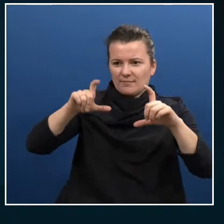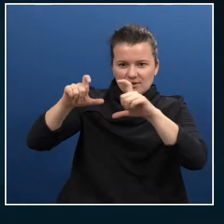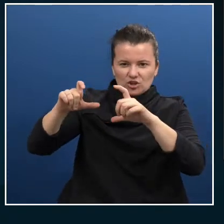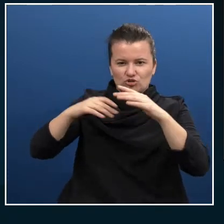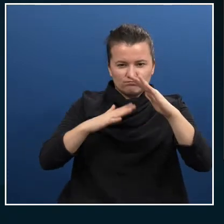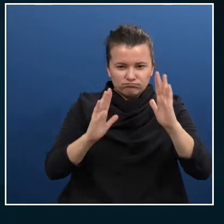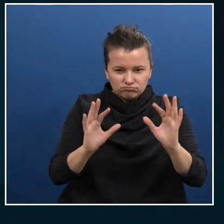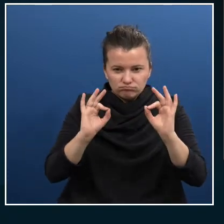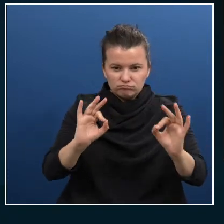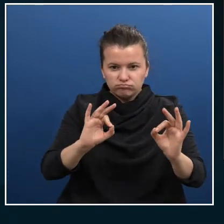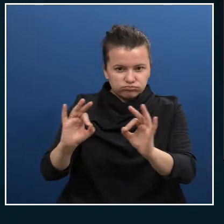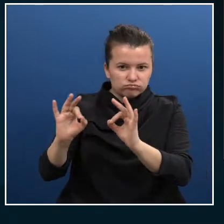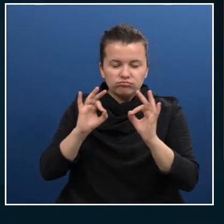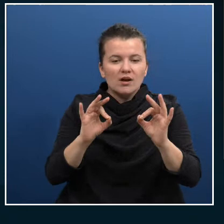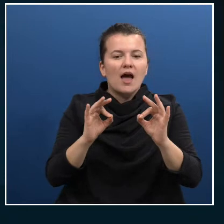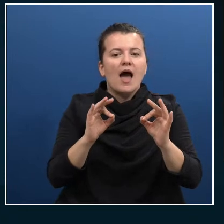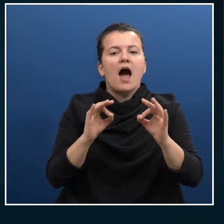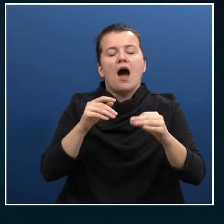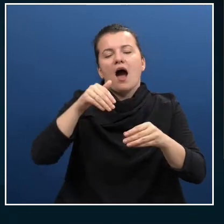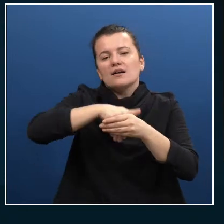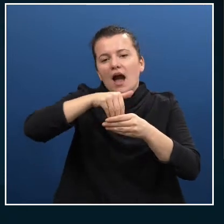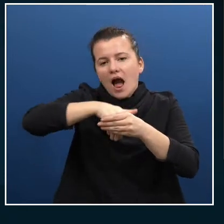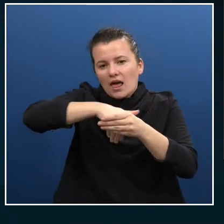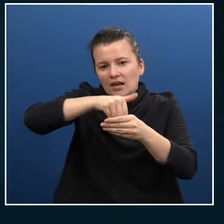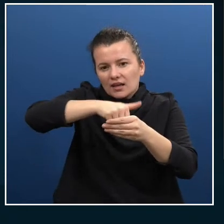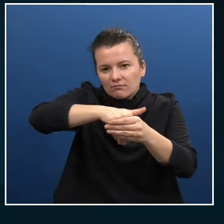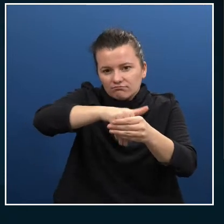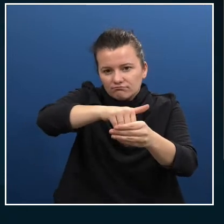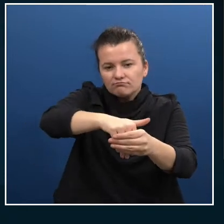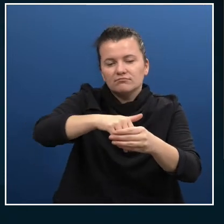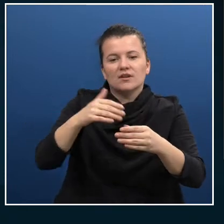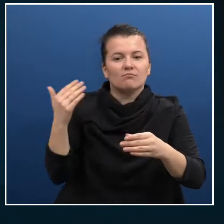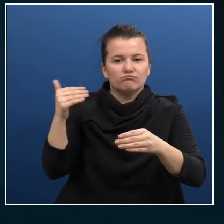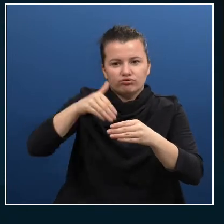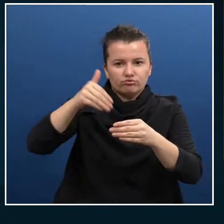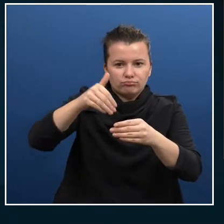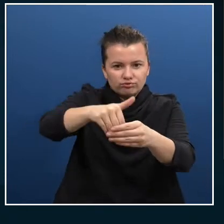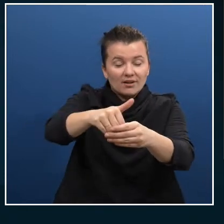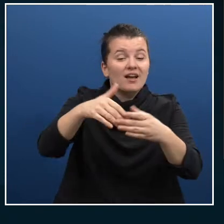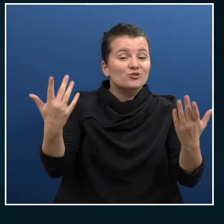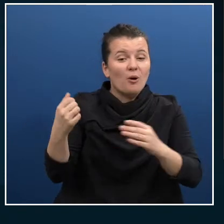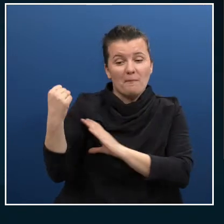shared image gallery. All of those were created just now by the Bicep project.